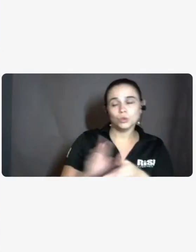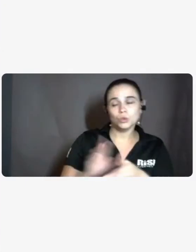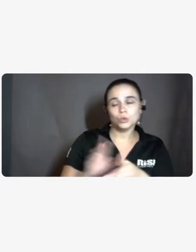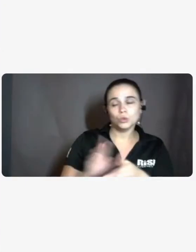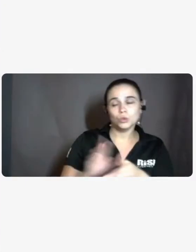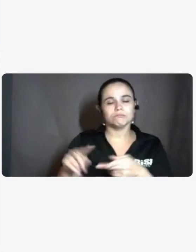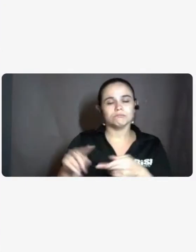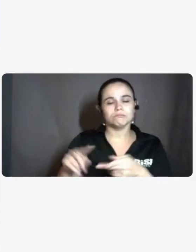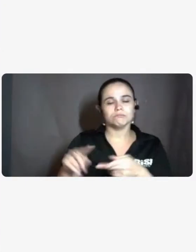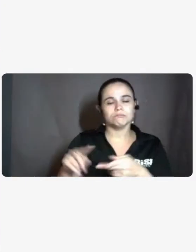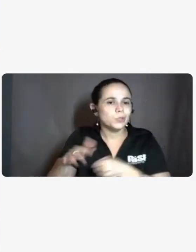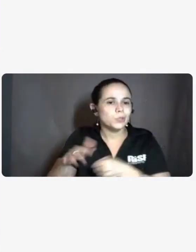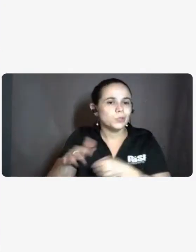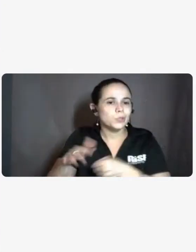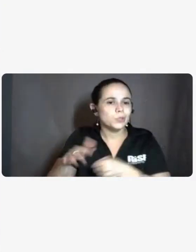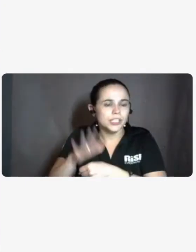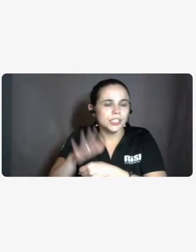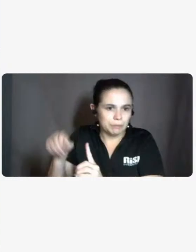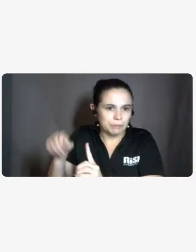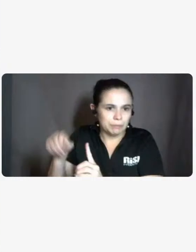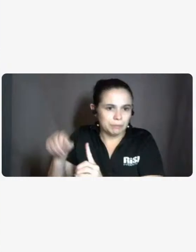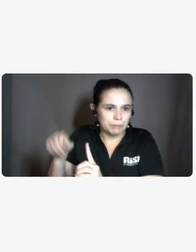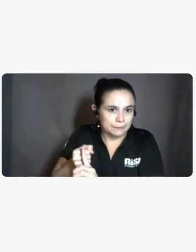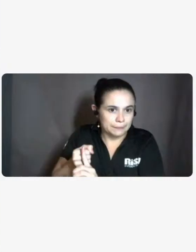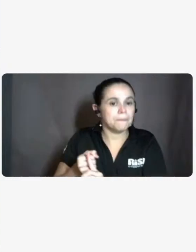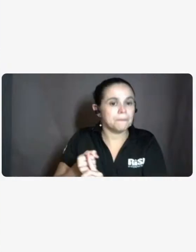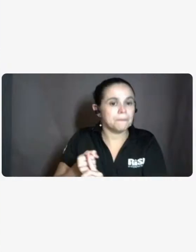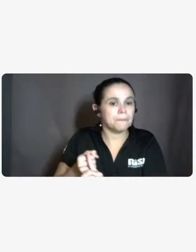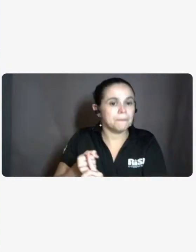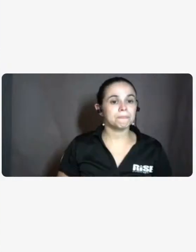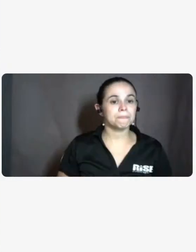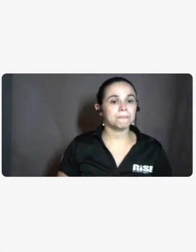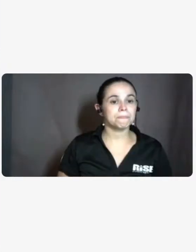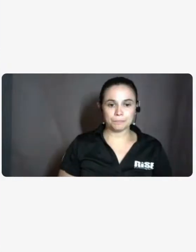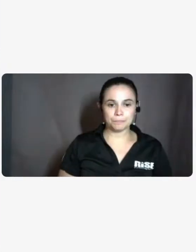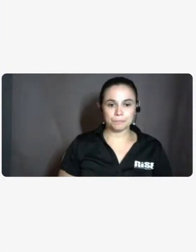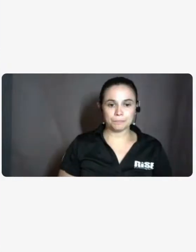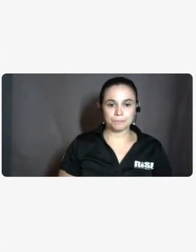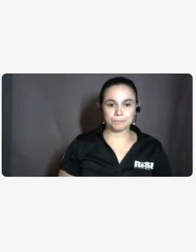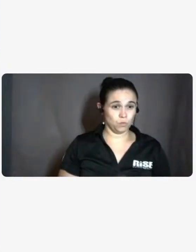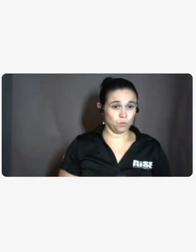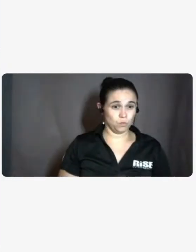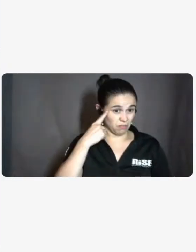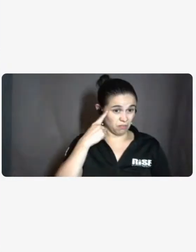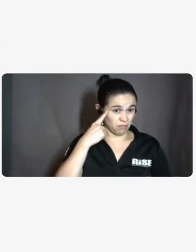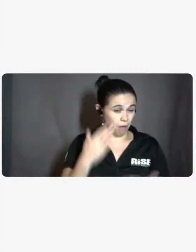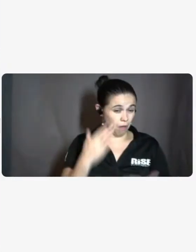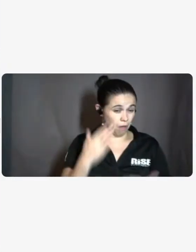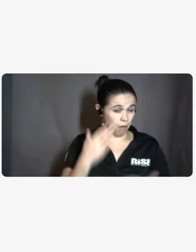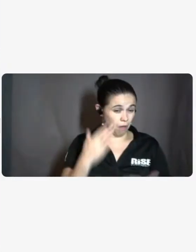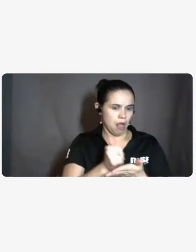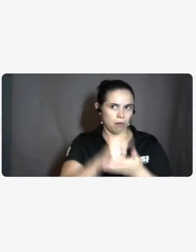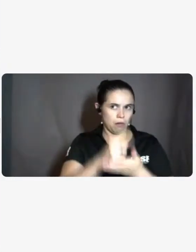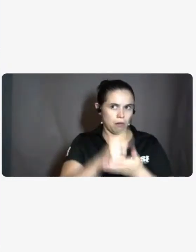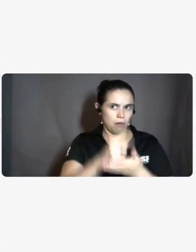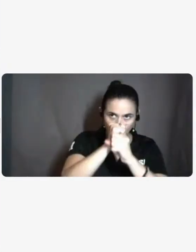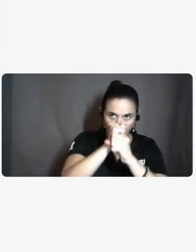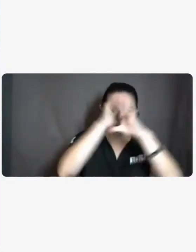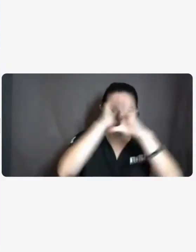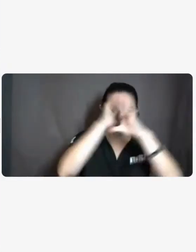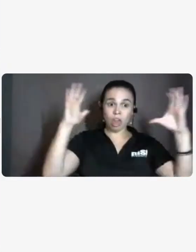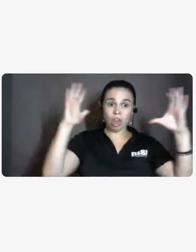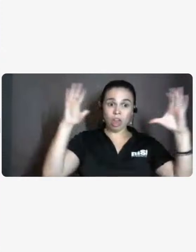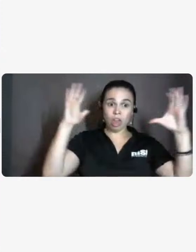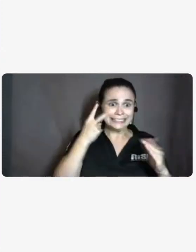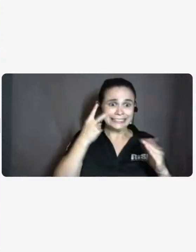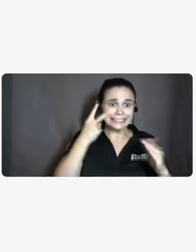we just thought that it would be helpful to show what it is that's coming and some of the developments that